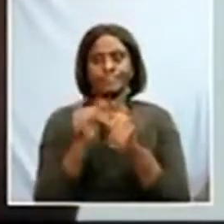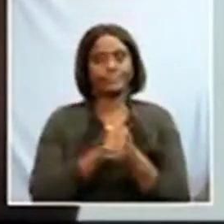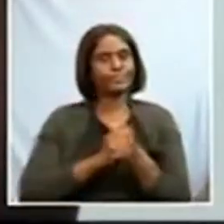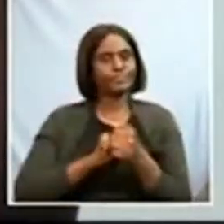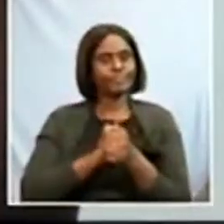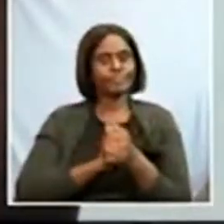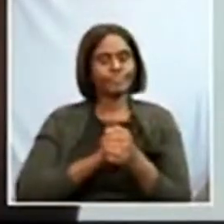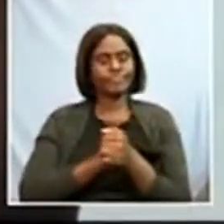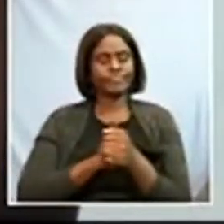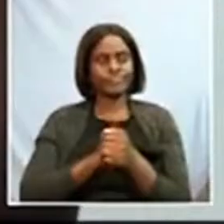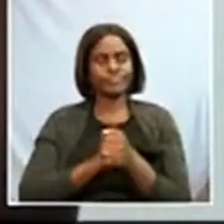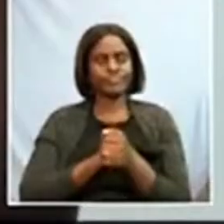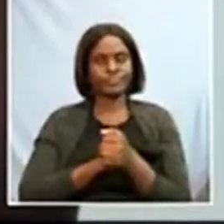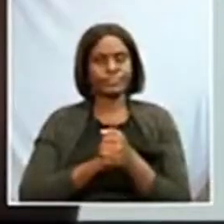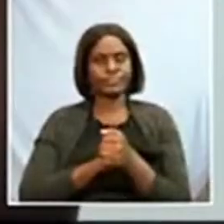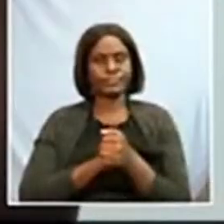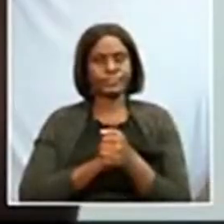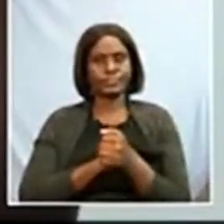unfortunately,